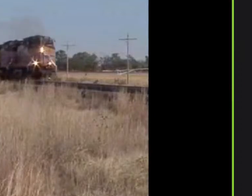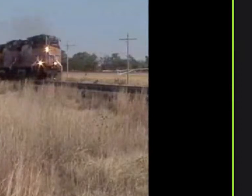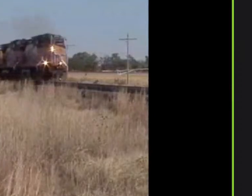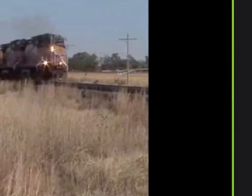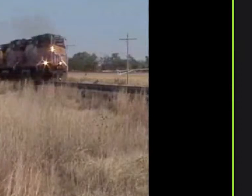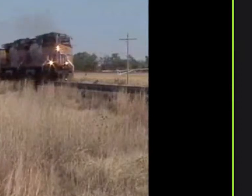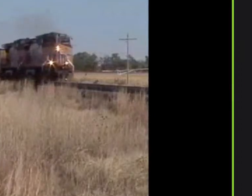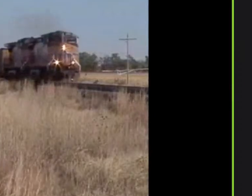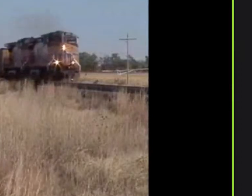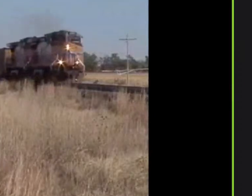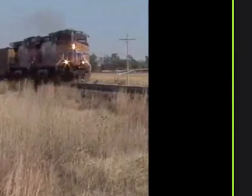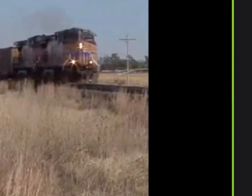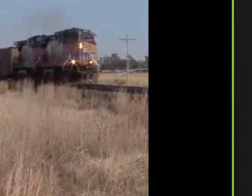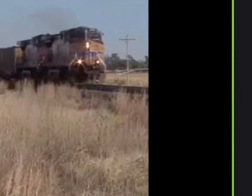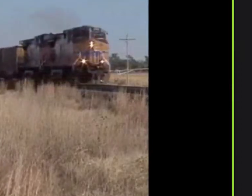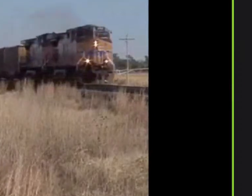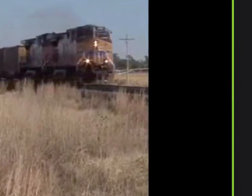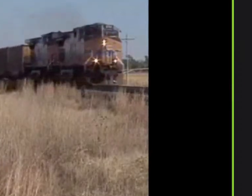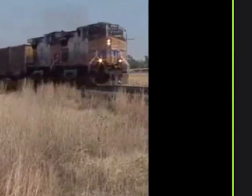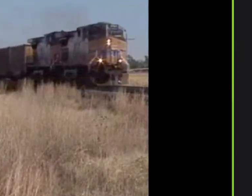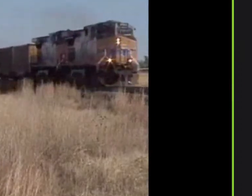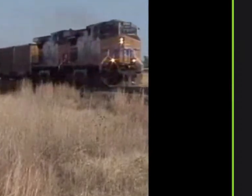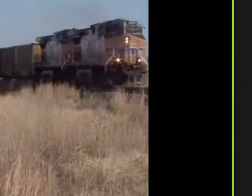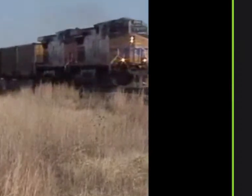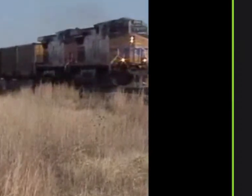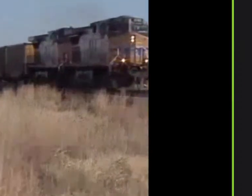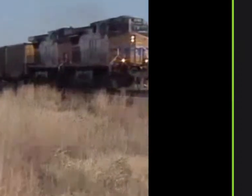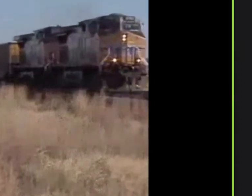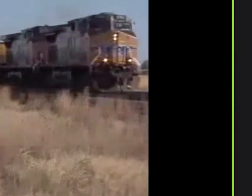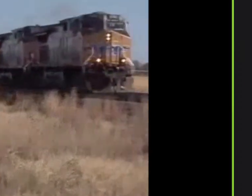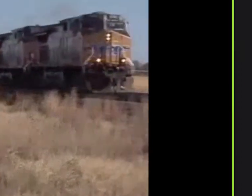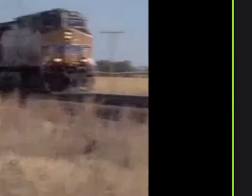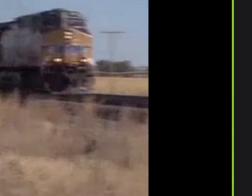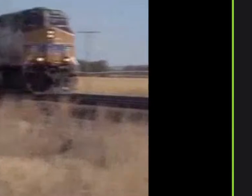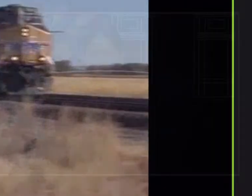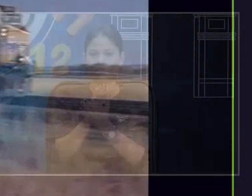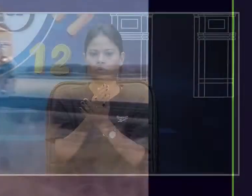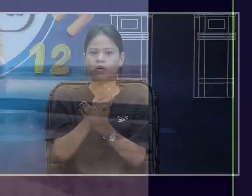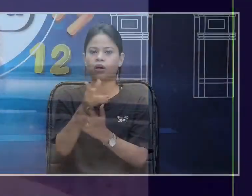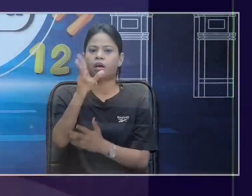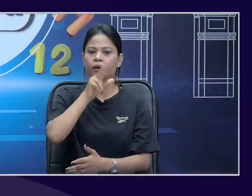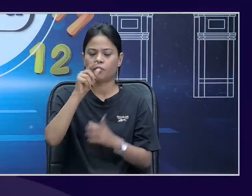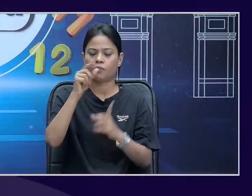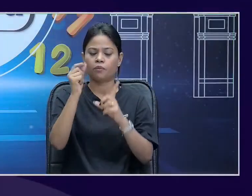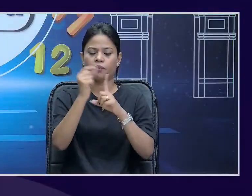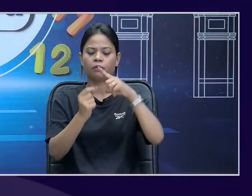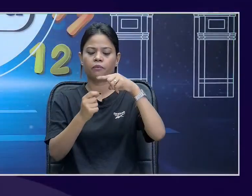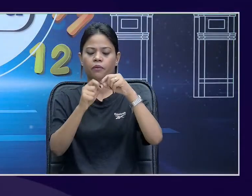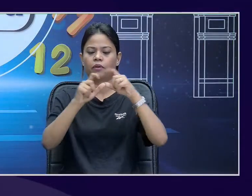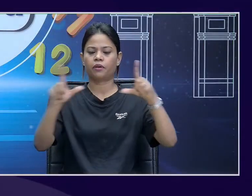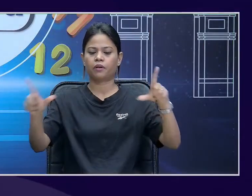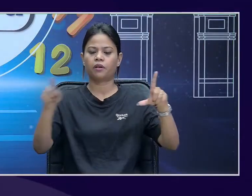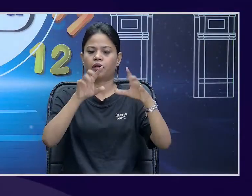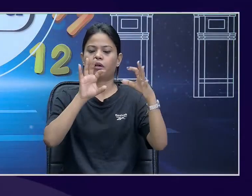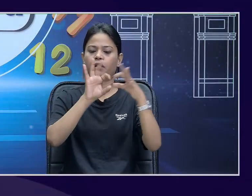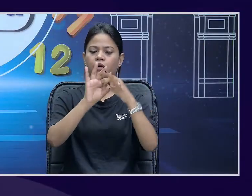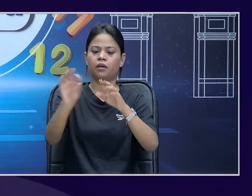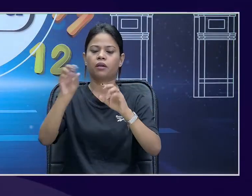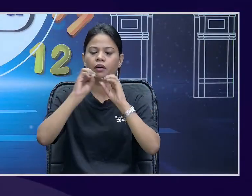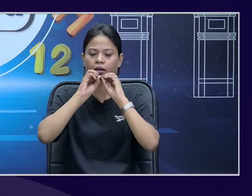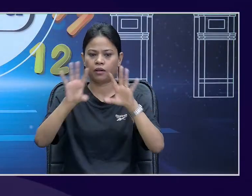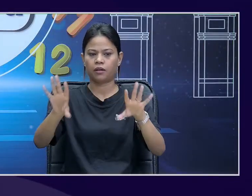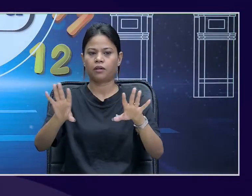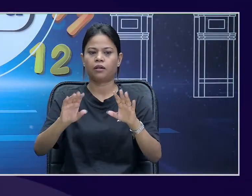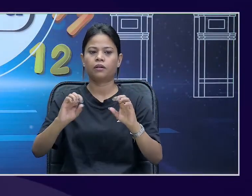Hello? Ma'am, could you please stop the video and continue with your PPT? Okay. Yes, ma'am.